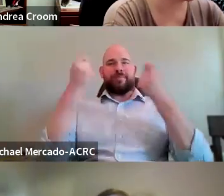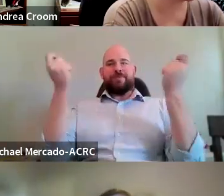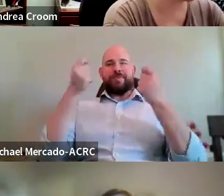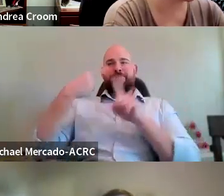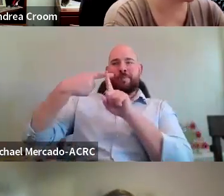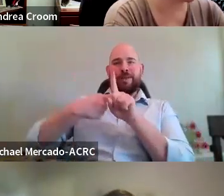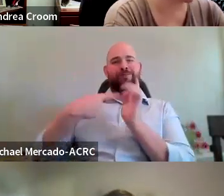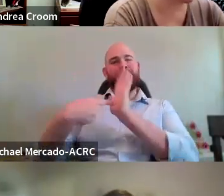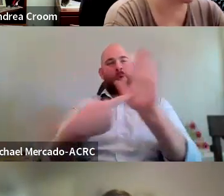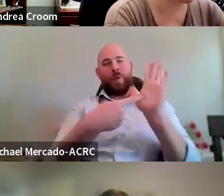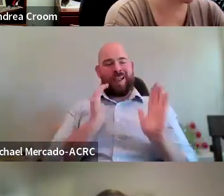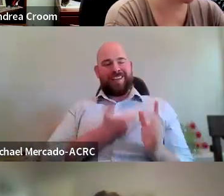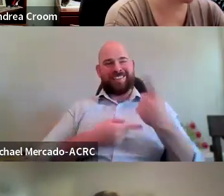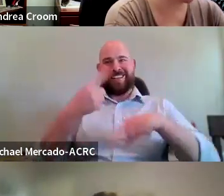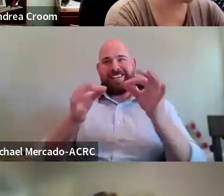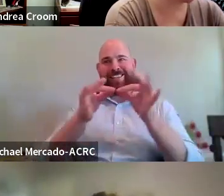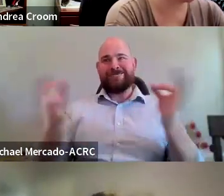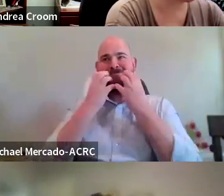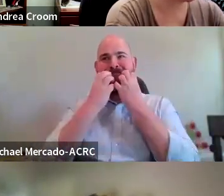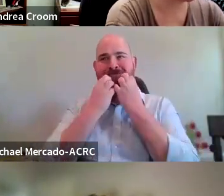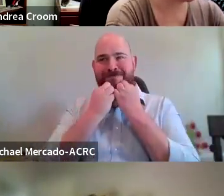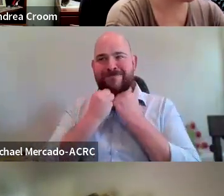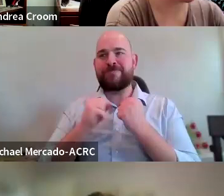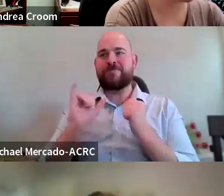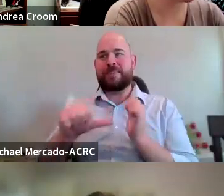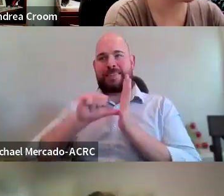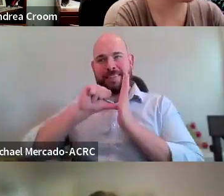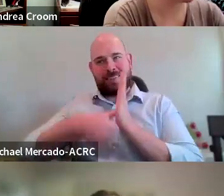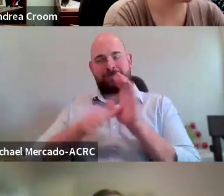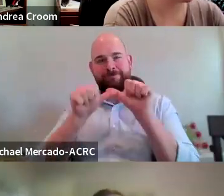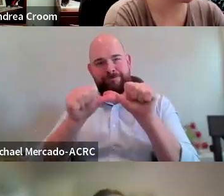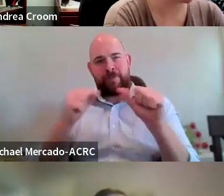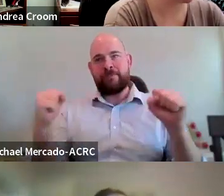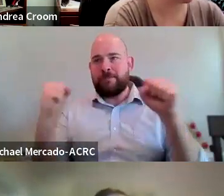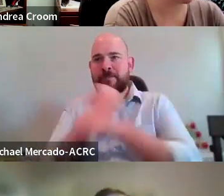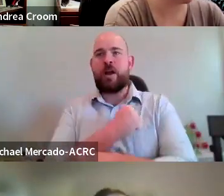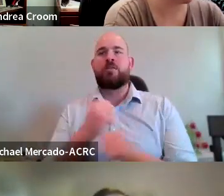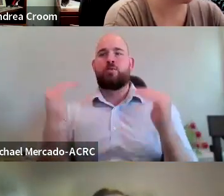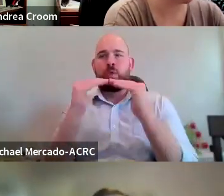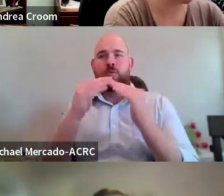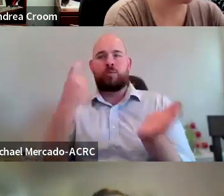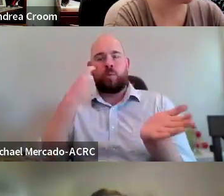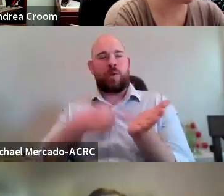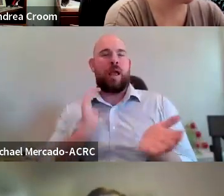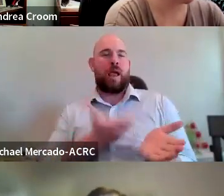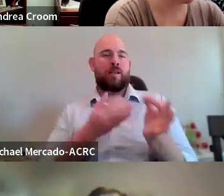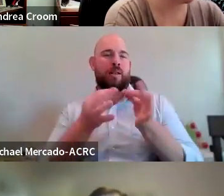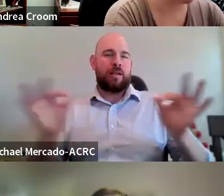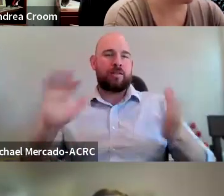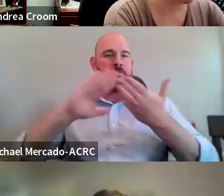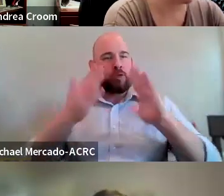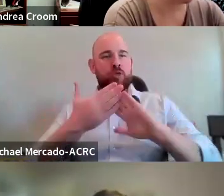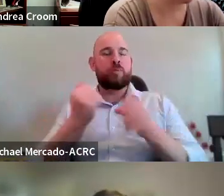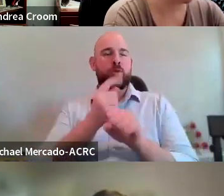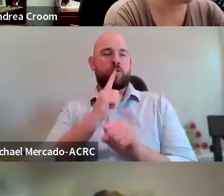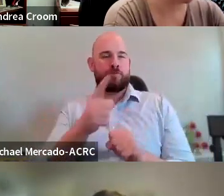sign language used at the same time as the oral method would be acceptable. So sign language is something we truly care about, and we will always be around to